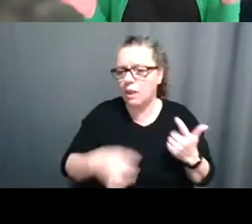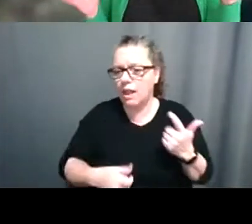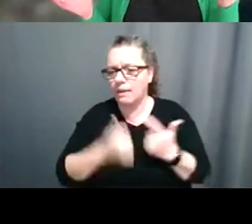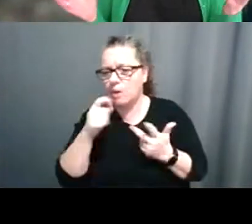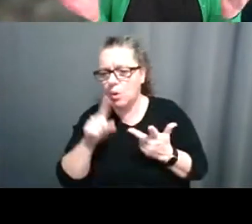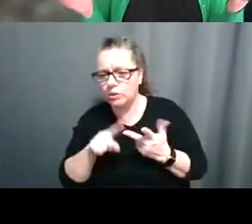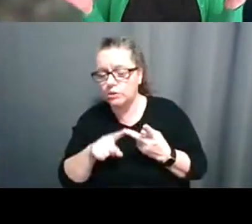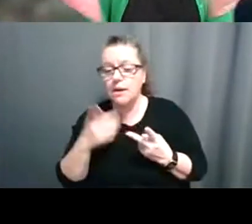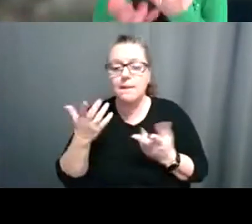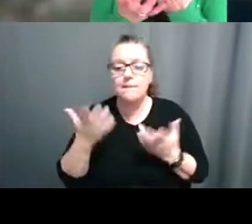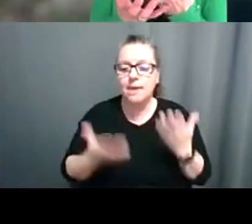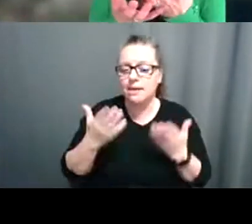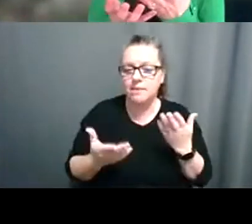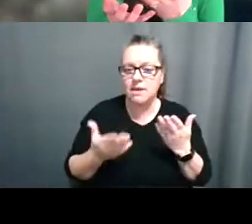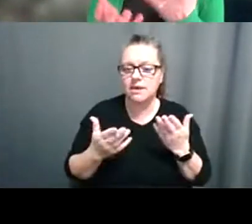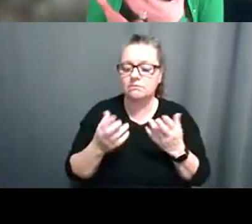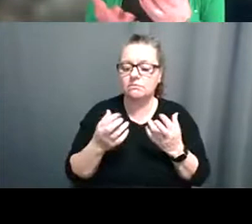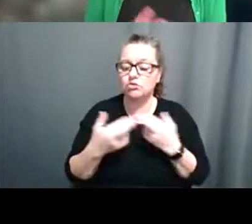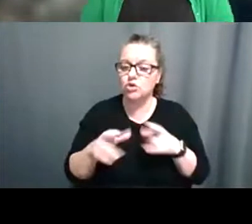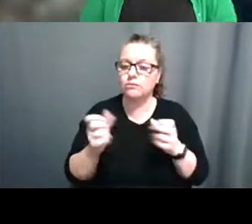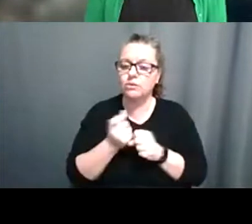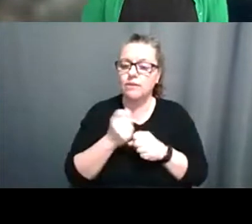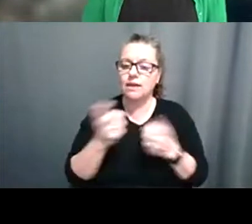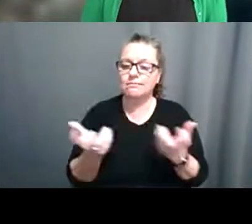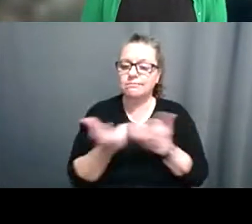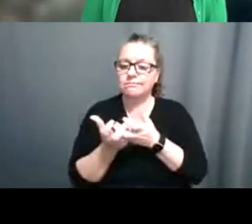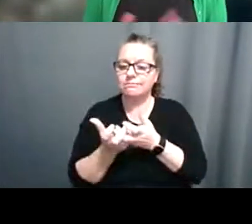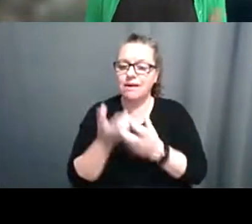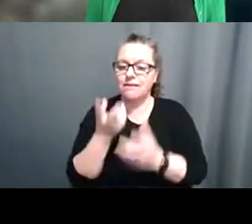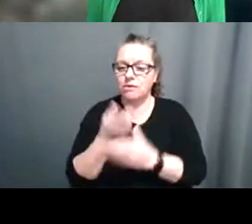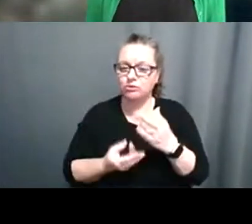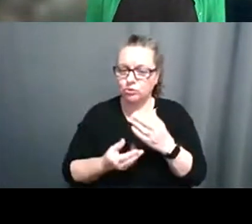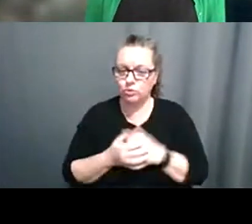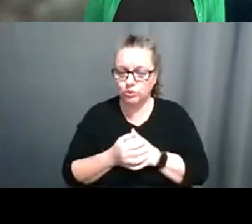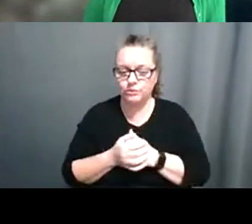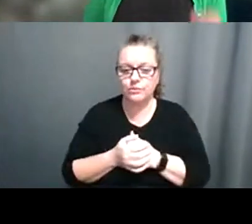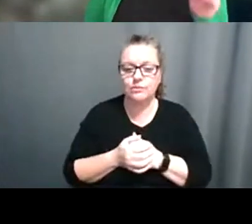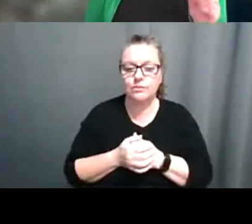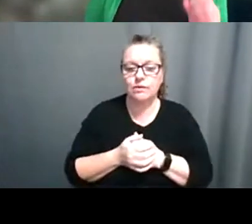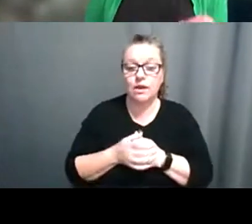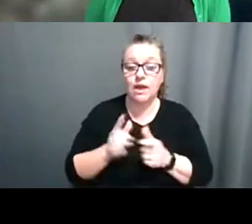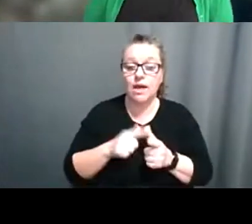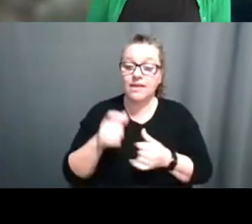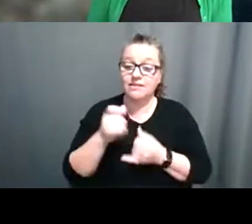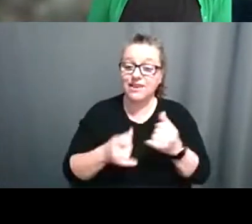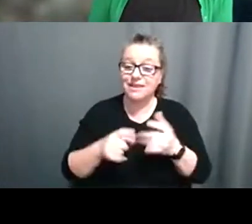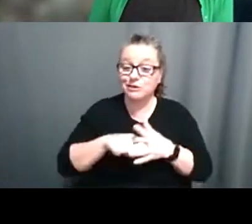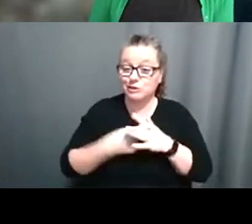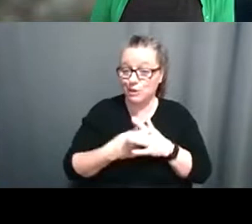And there might be some wiggle room to create a blend of the two. And then finally, start